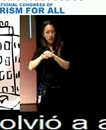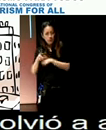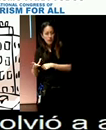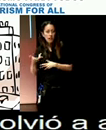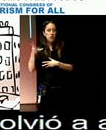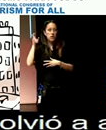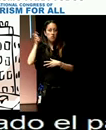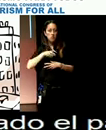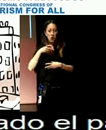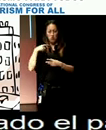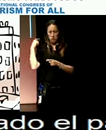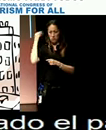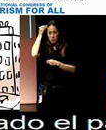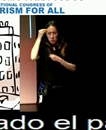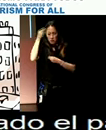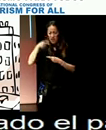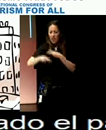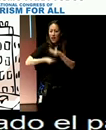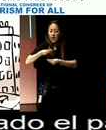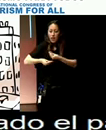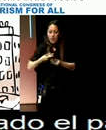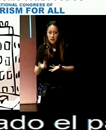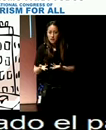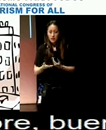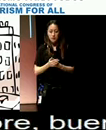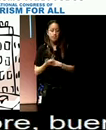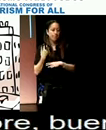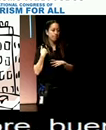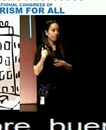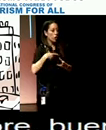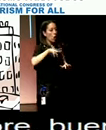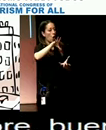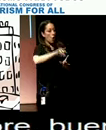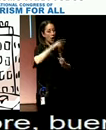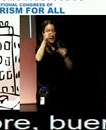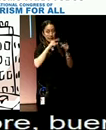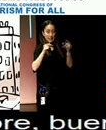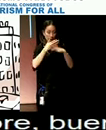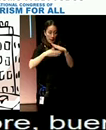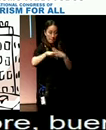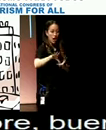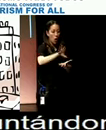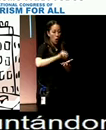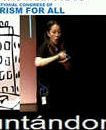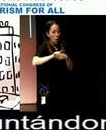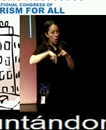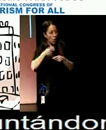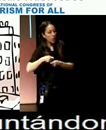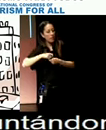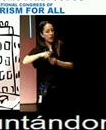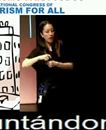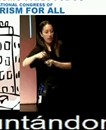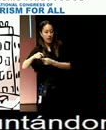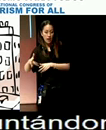friend. I wanted what you are doing?" "I'm giving the sea stars to